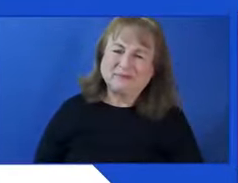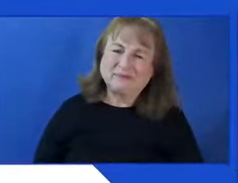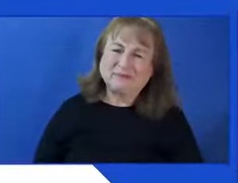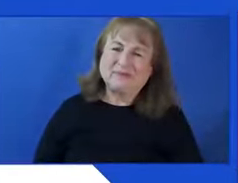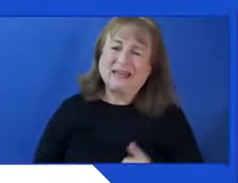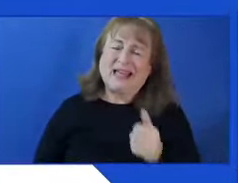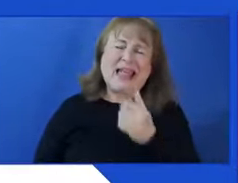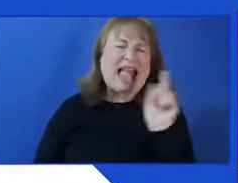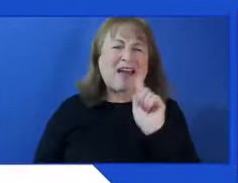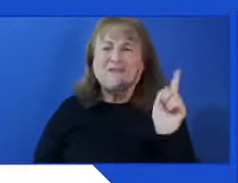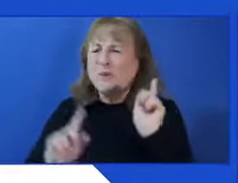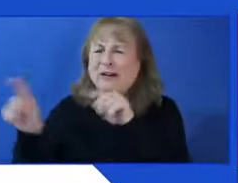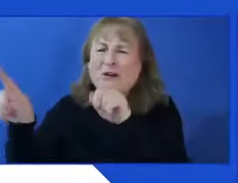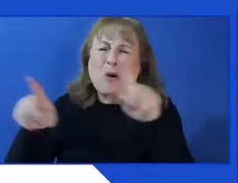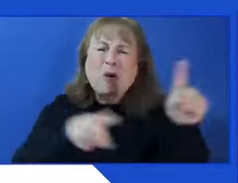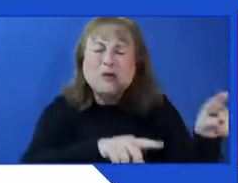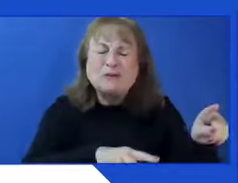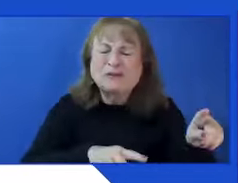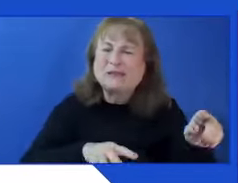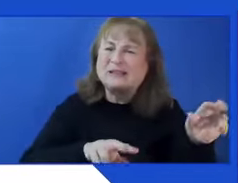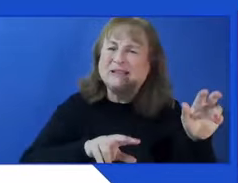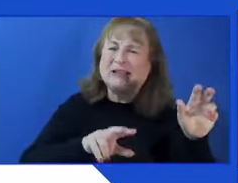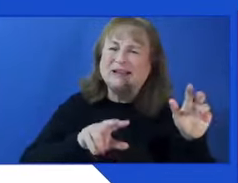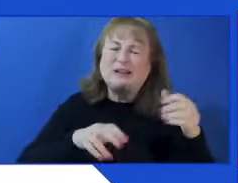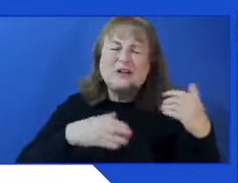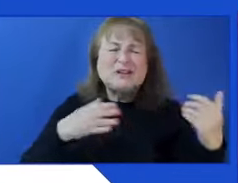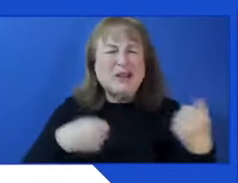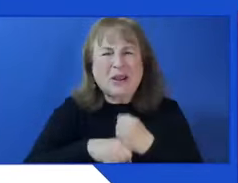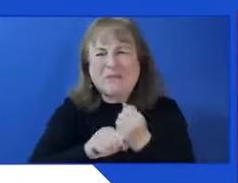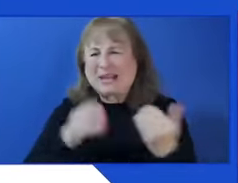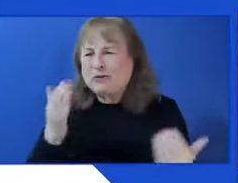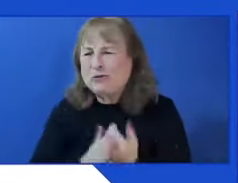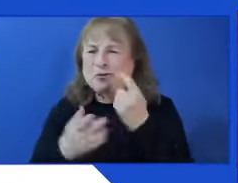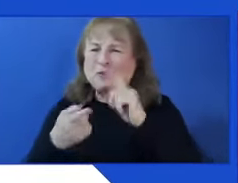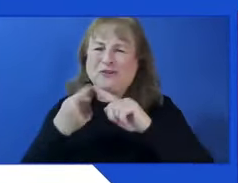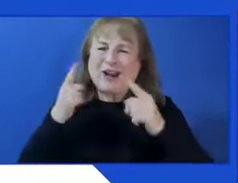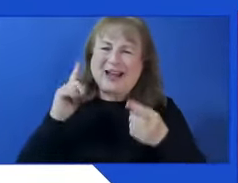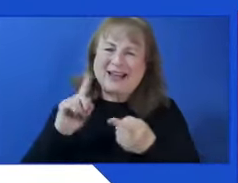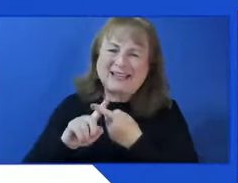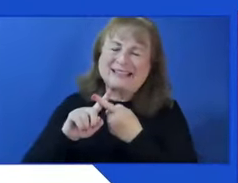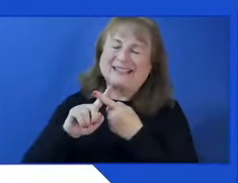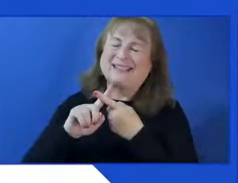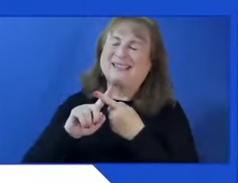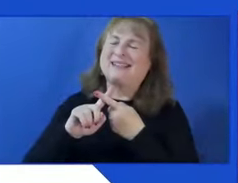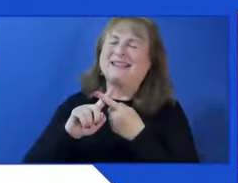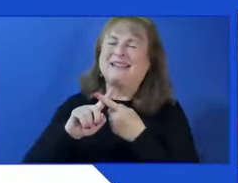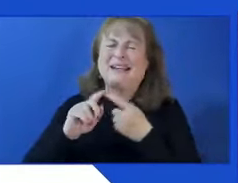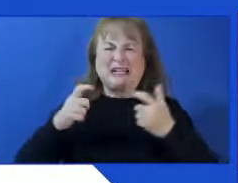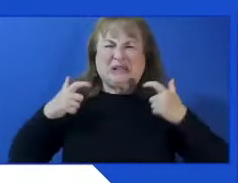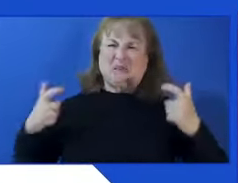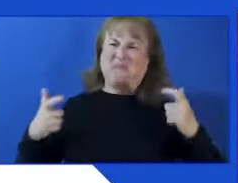Everywhere he goes, he immediately makes new friends. He is this big guy,